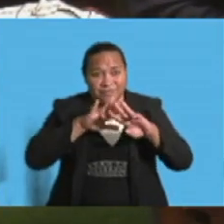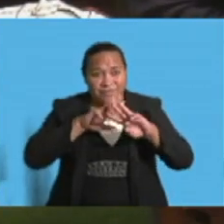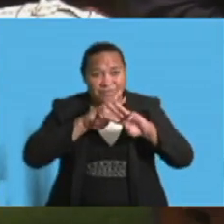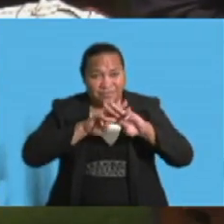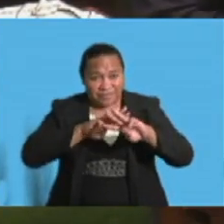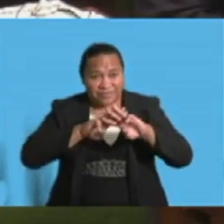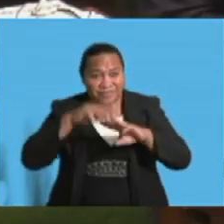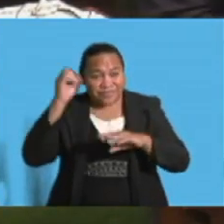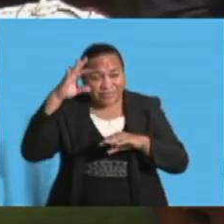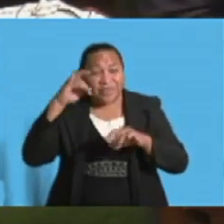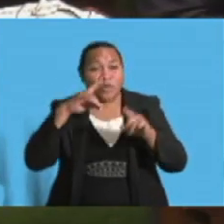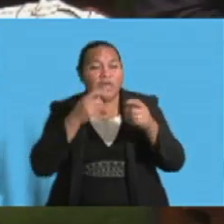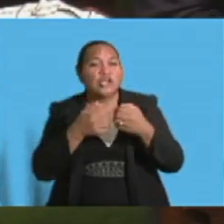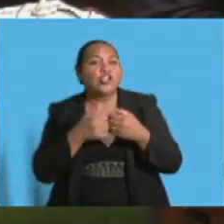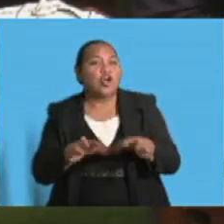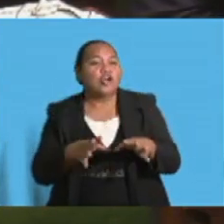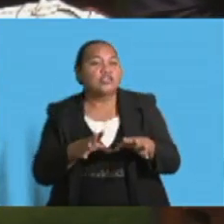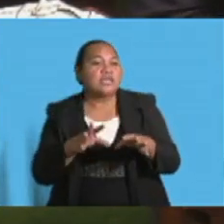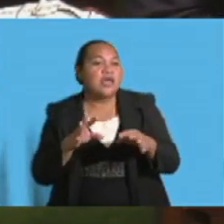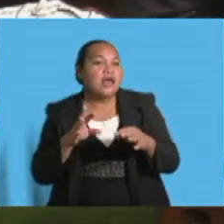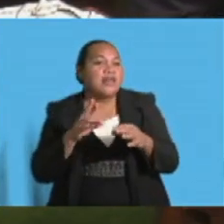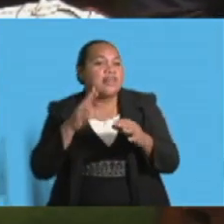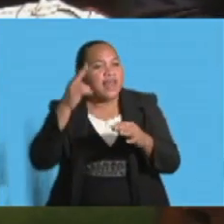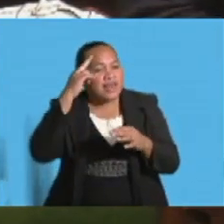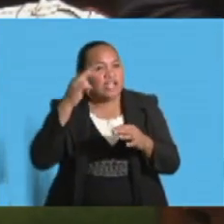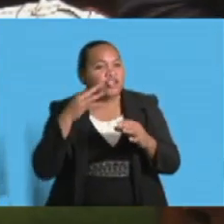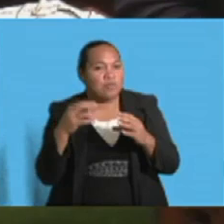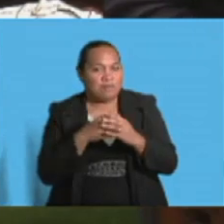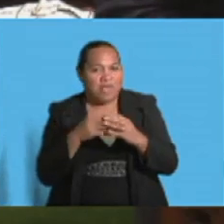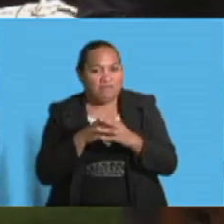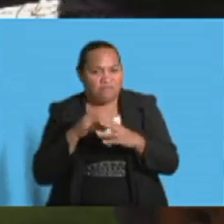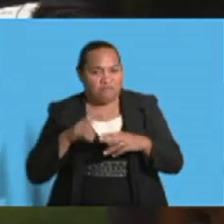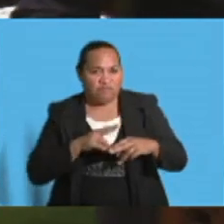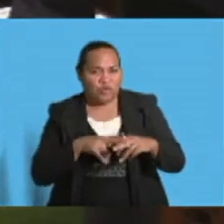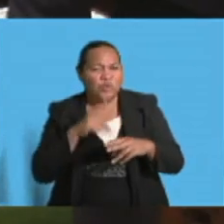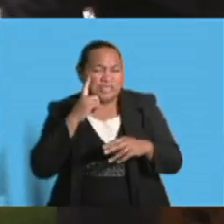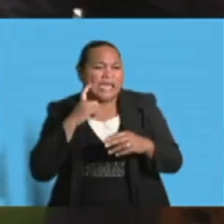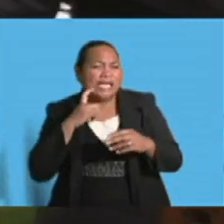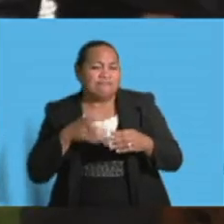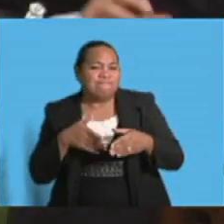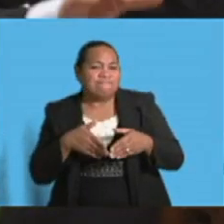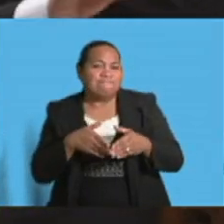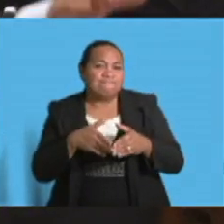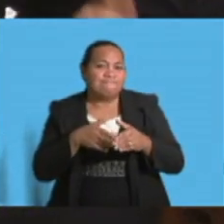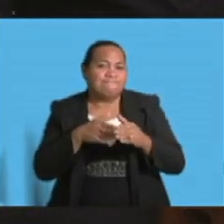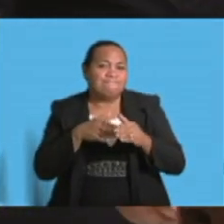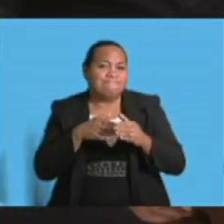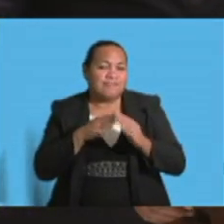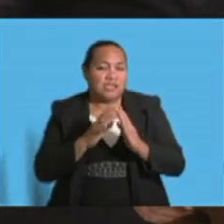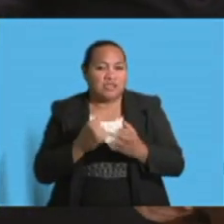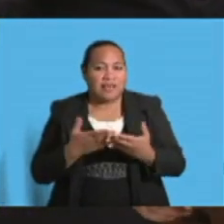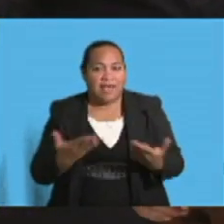that Fiji lost the National Bank of Fiji, something which he tries to duck and weave now. Madam Speaker,